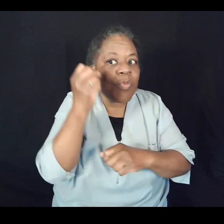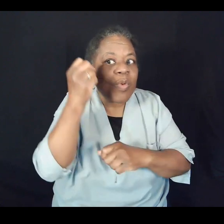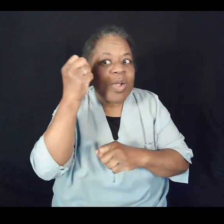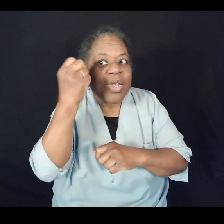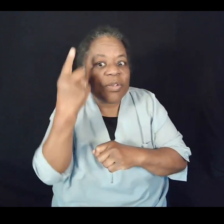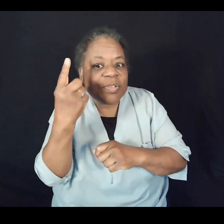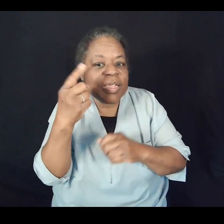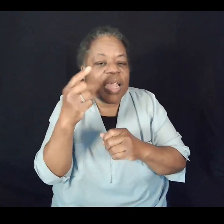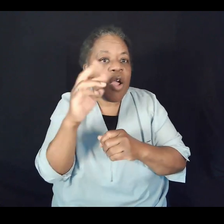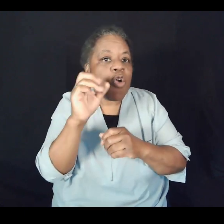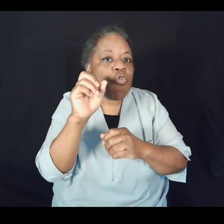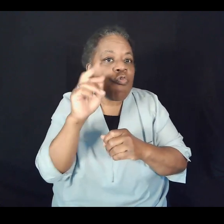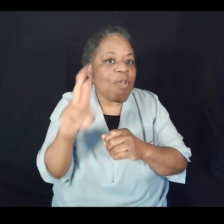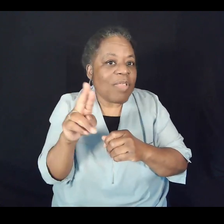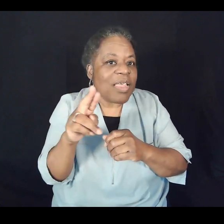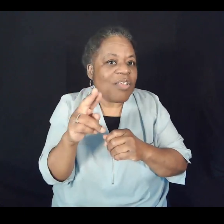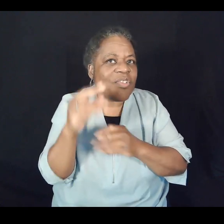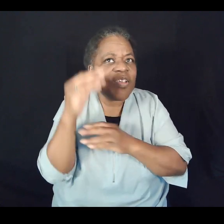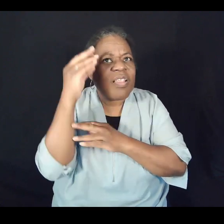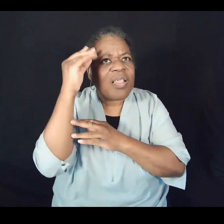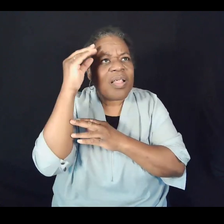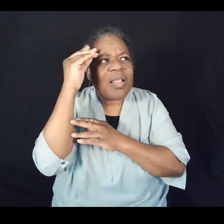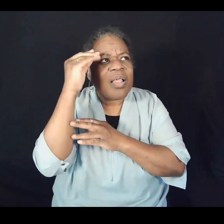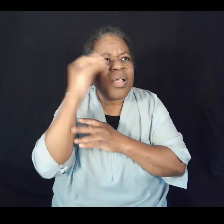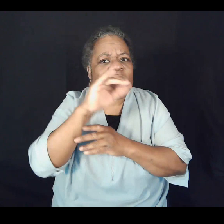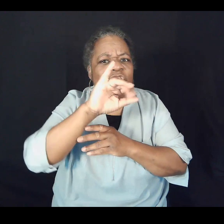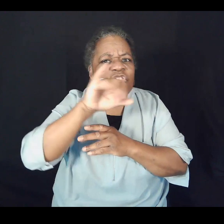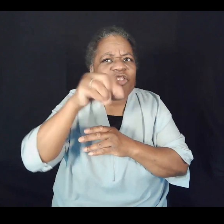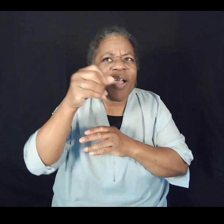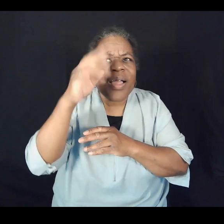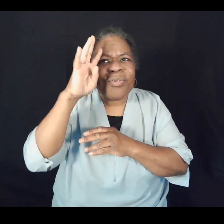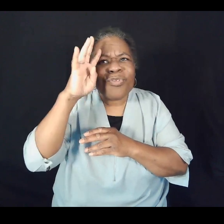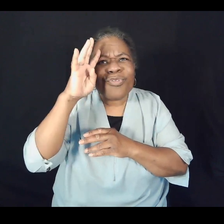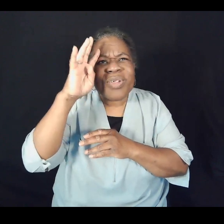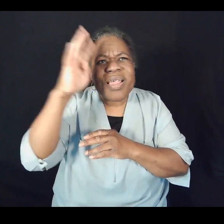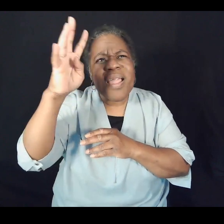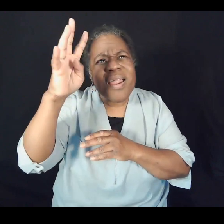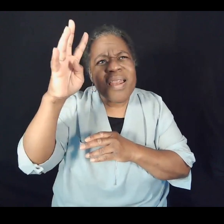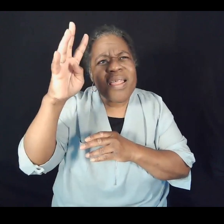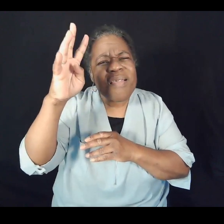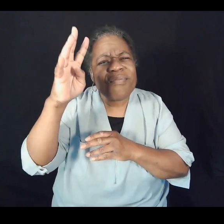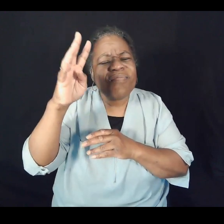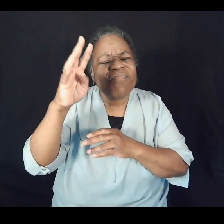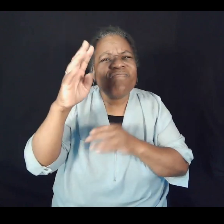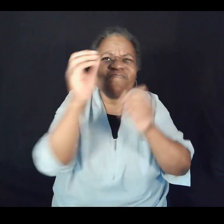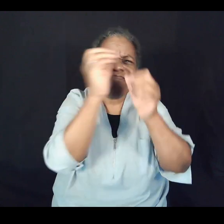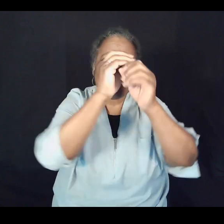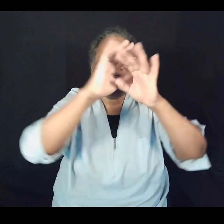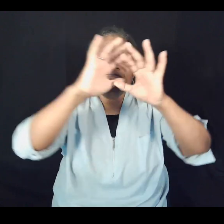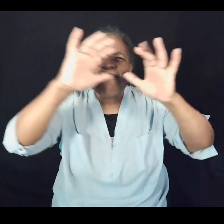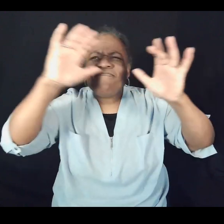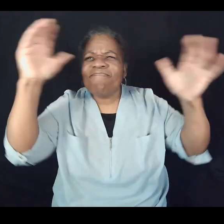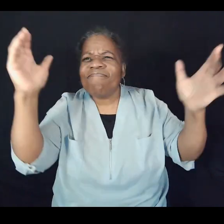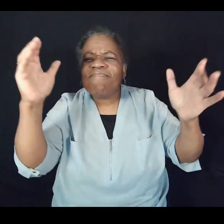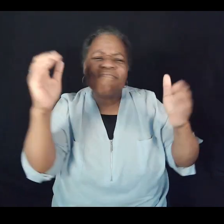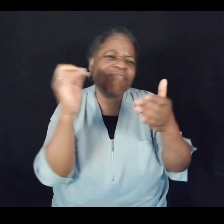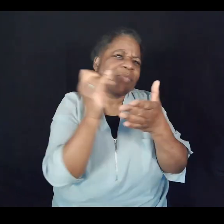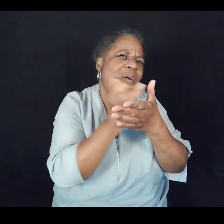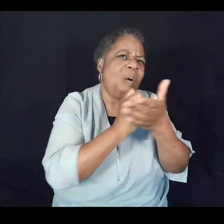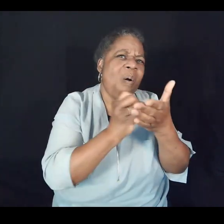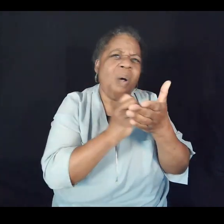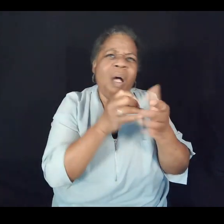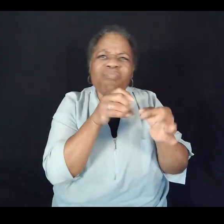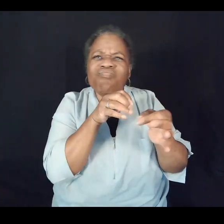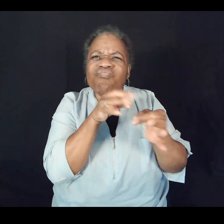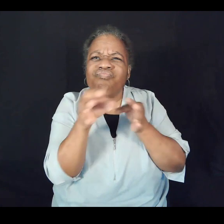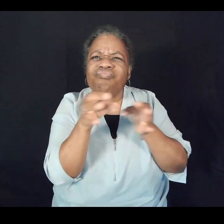I consider what John might be utilizing in his creative imagination and his gifts of art to what he